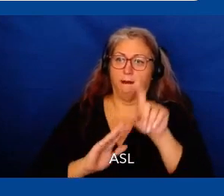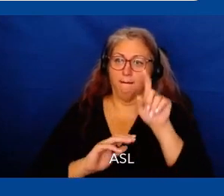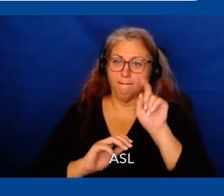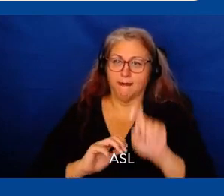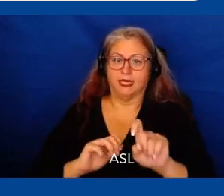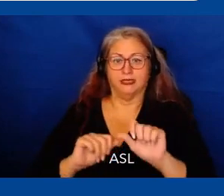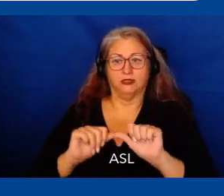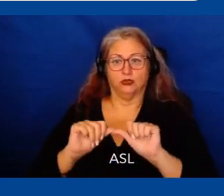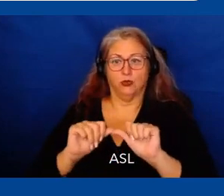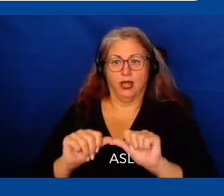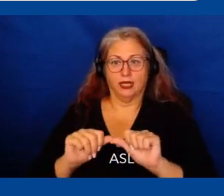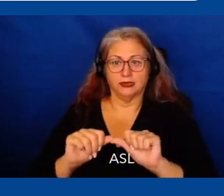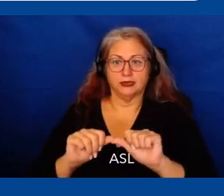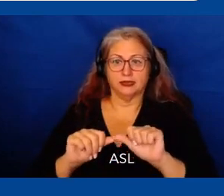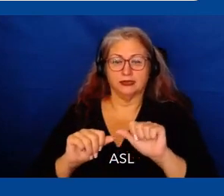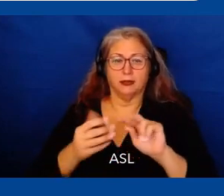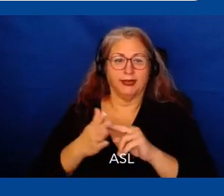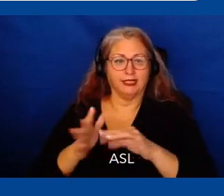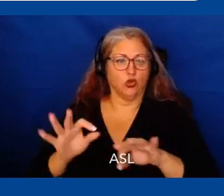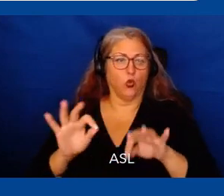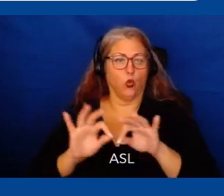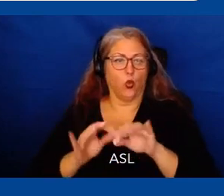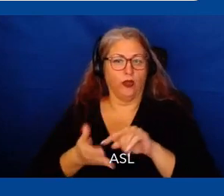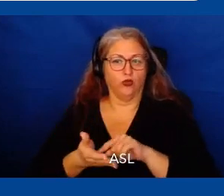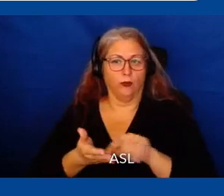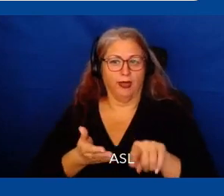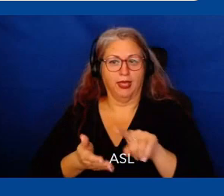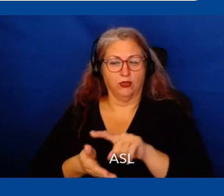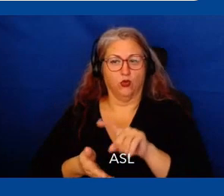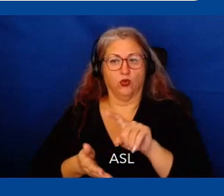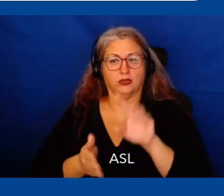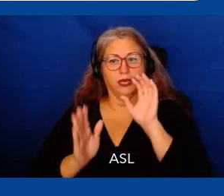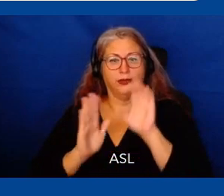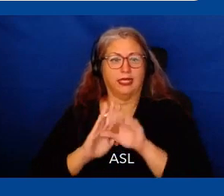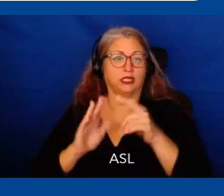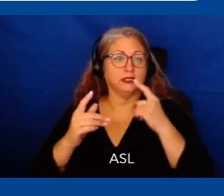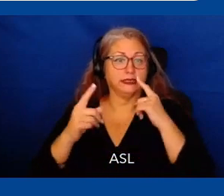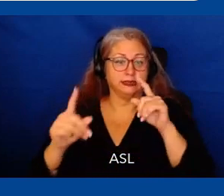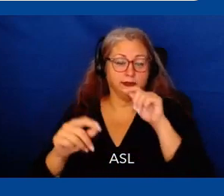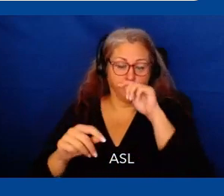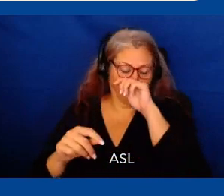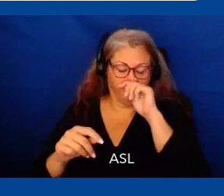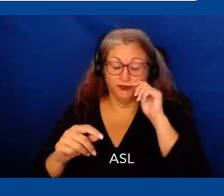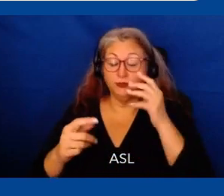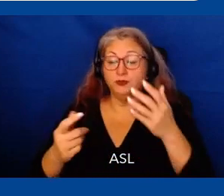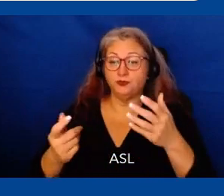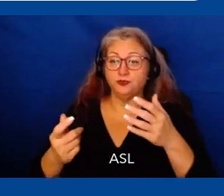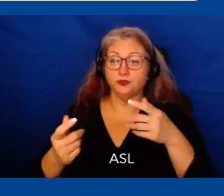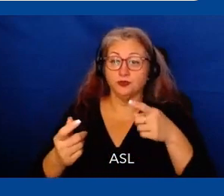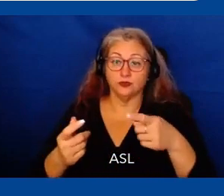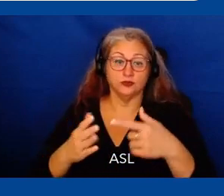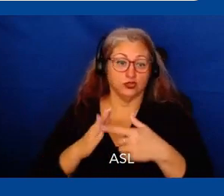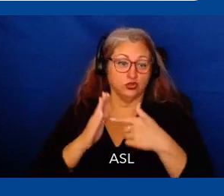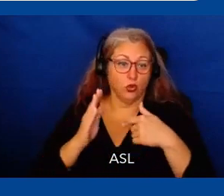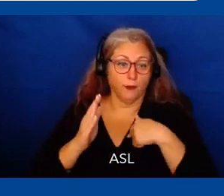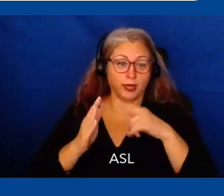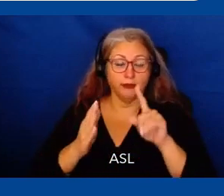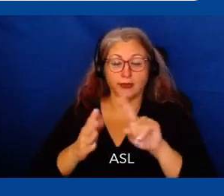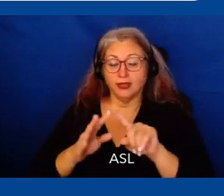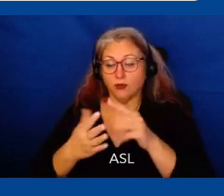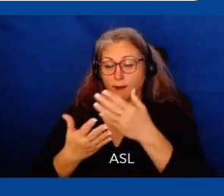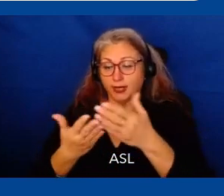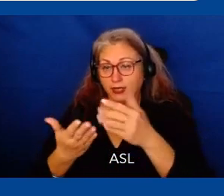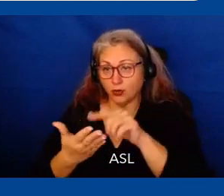like it was worth it, that those images exist. So she showed me that material, and